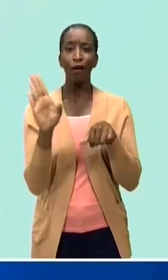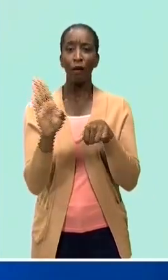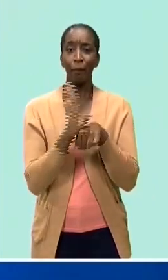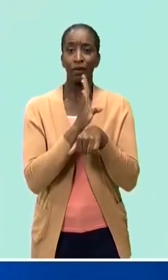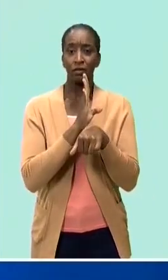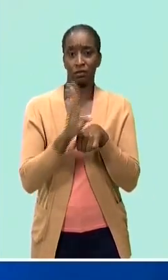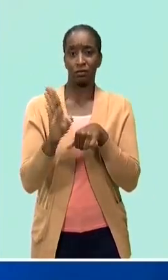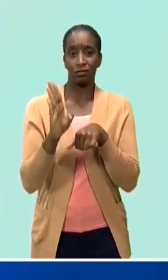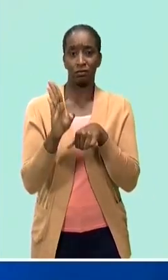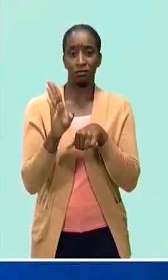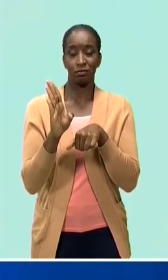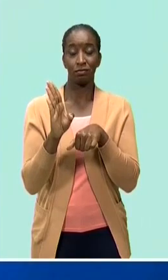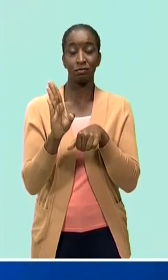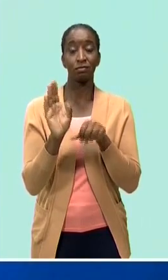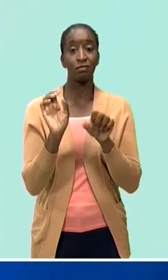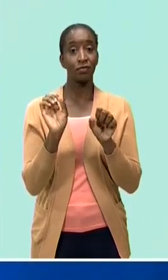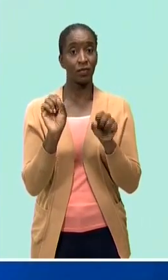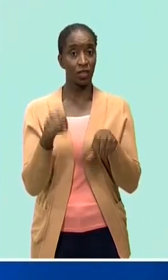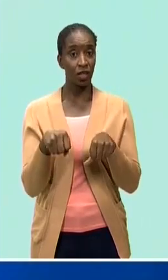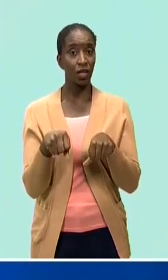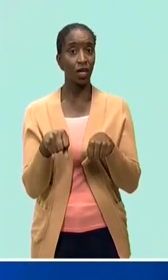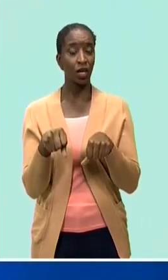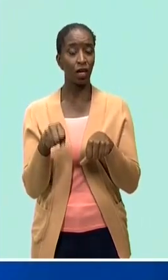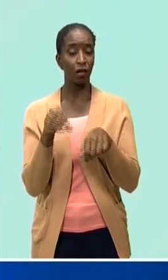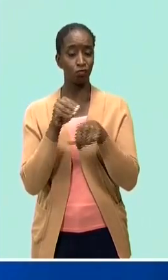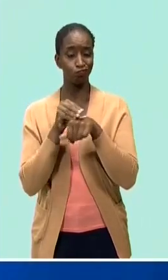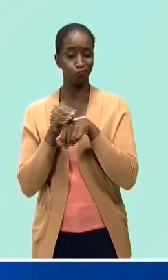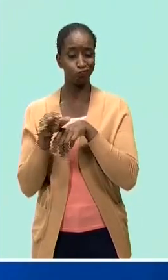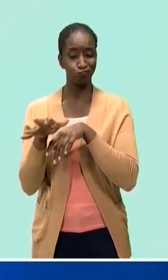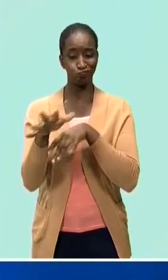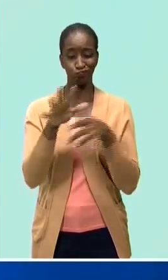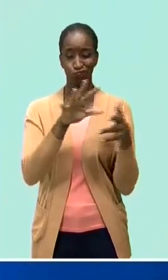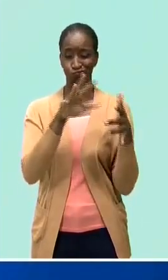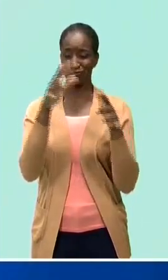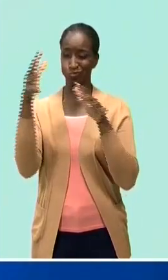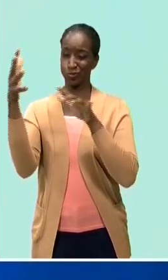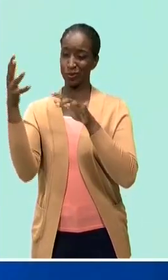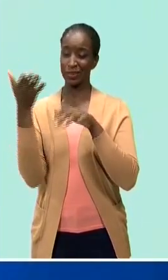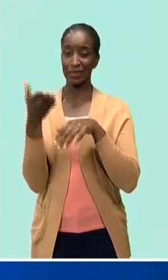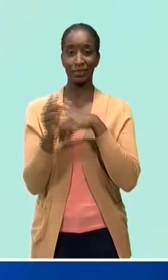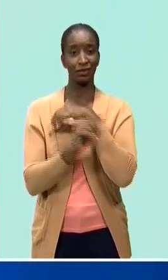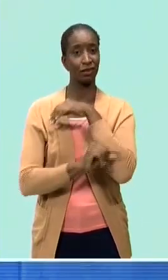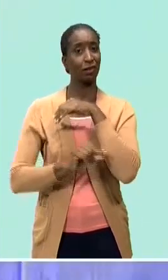enterprise and can negatively affect an emerging economy such as Guyana's.